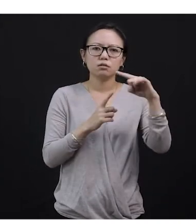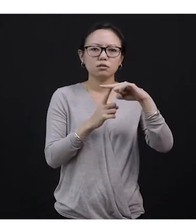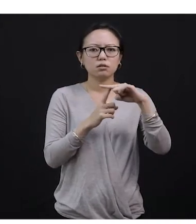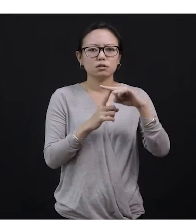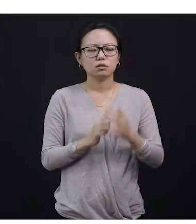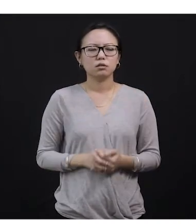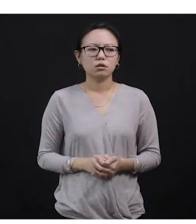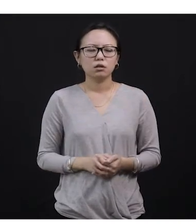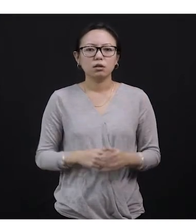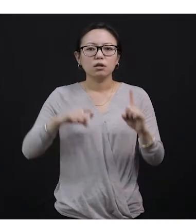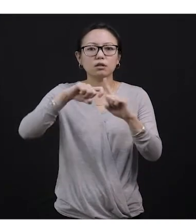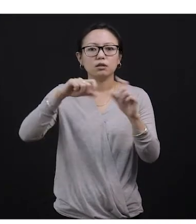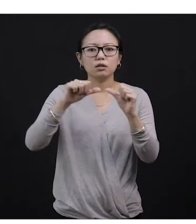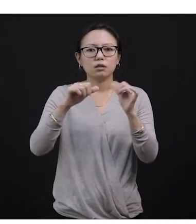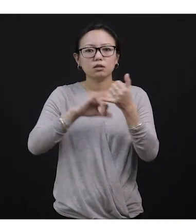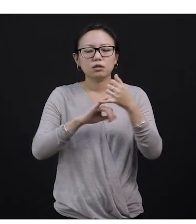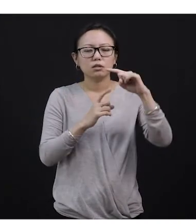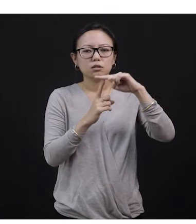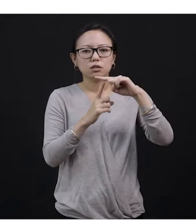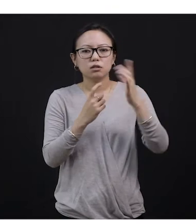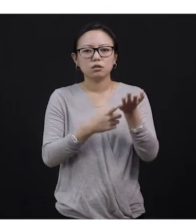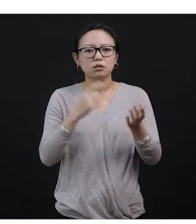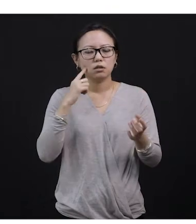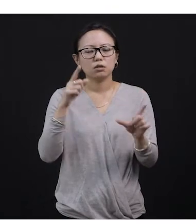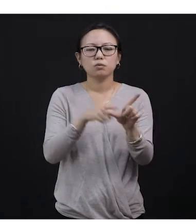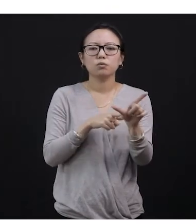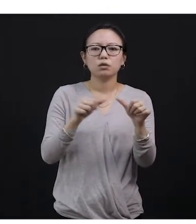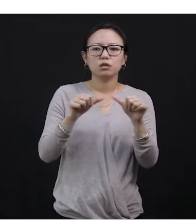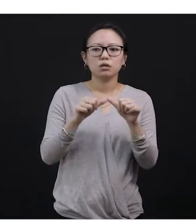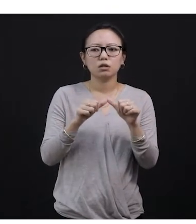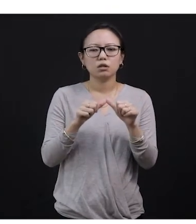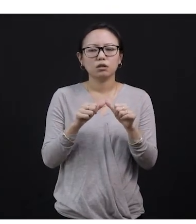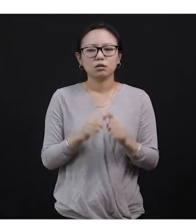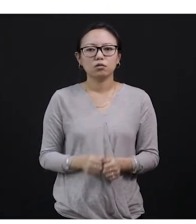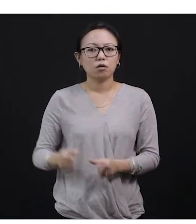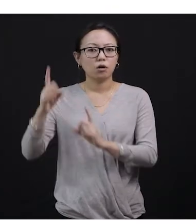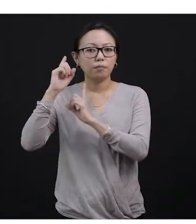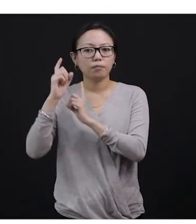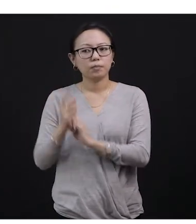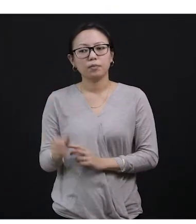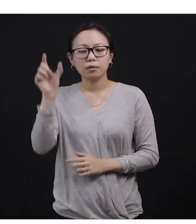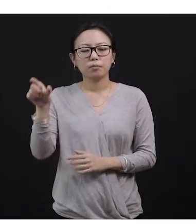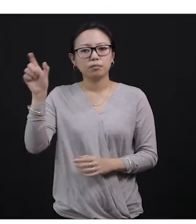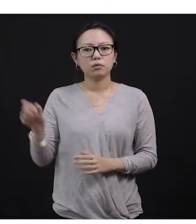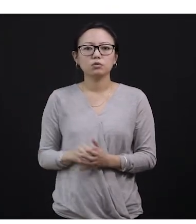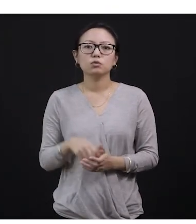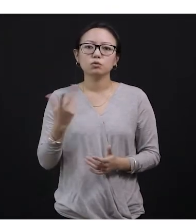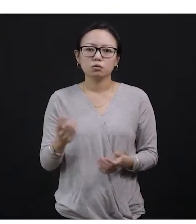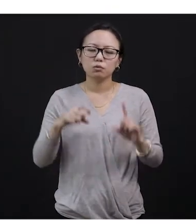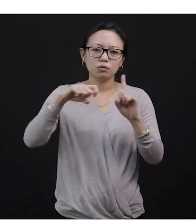right? From the division among the divisions, the kings come from the Kshatriya, all right?